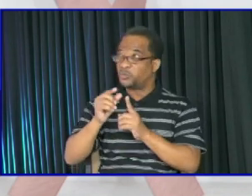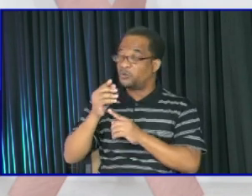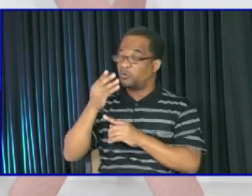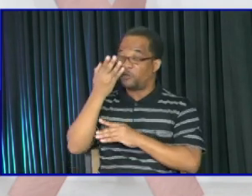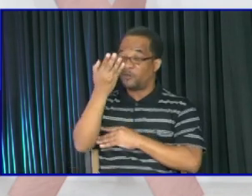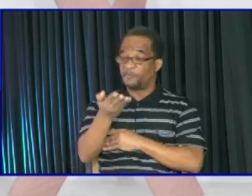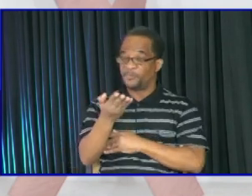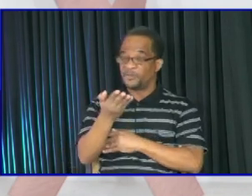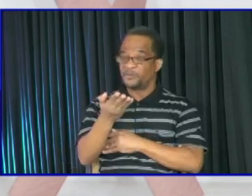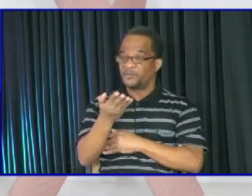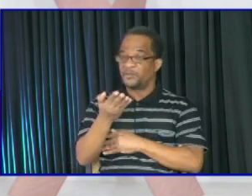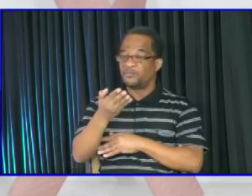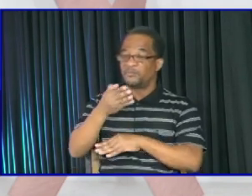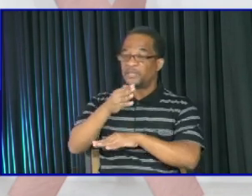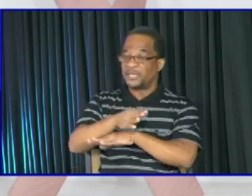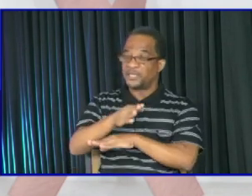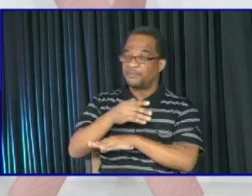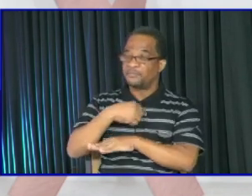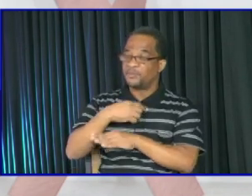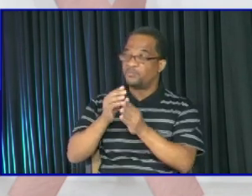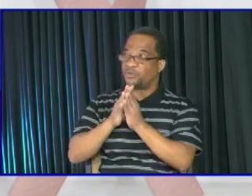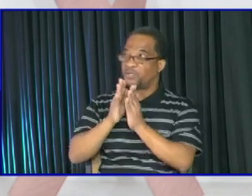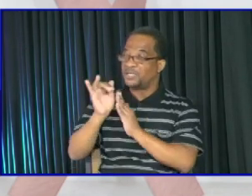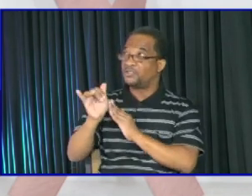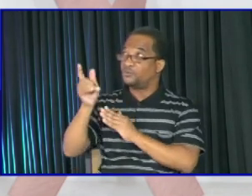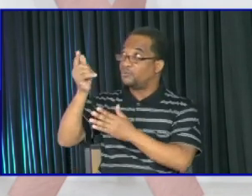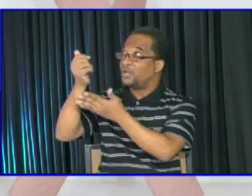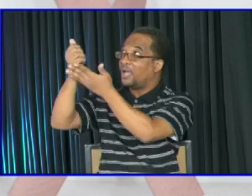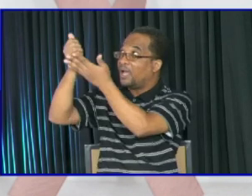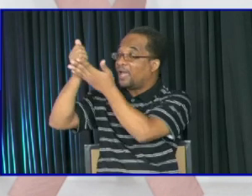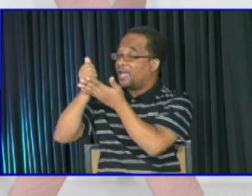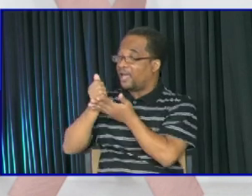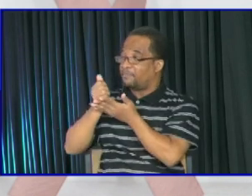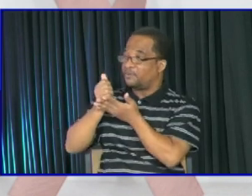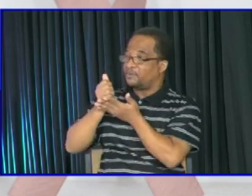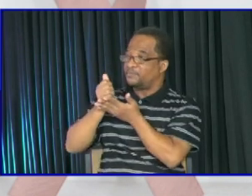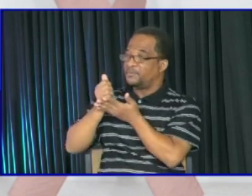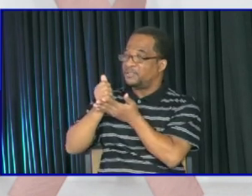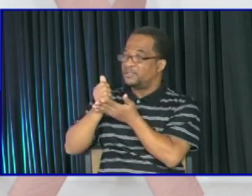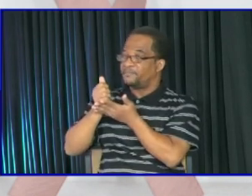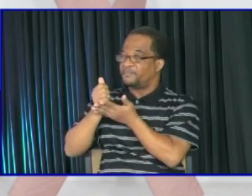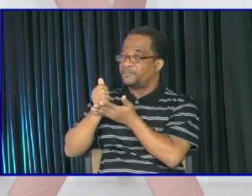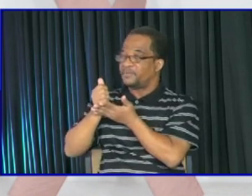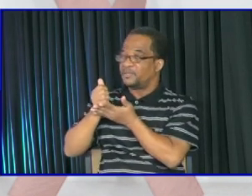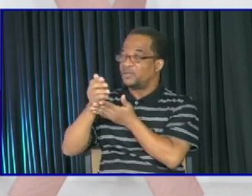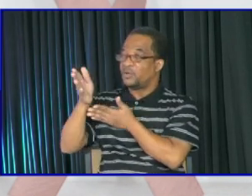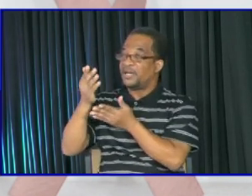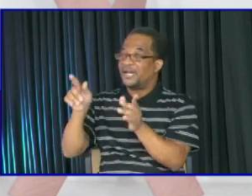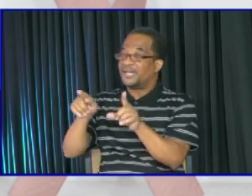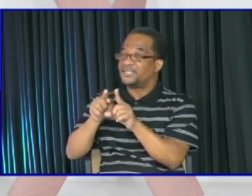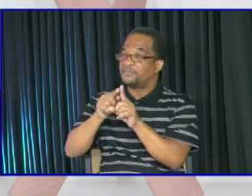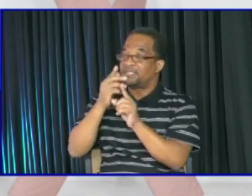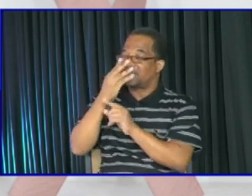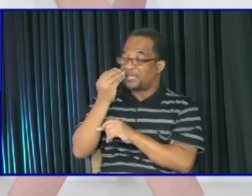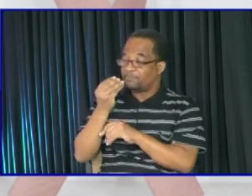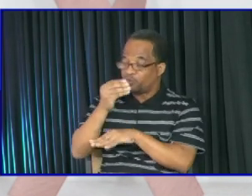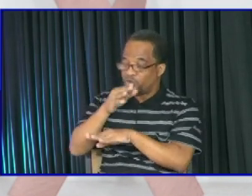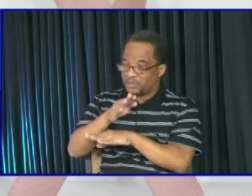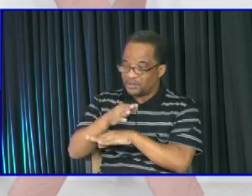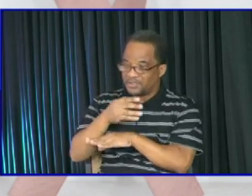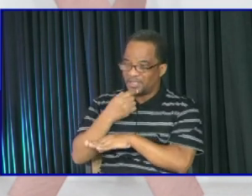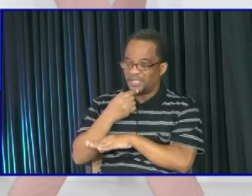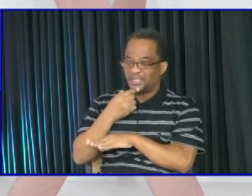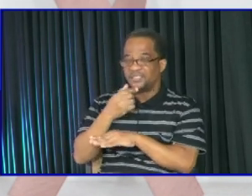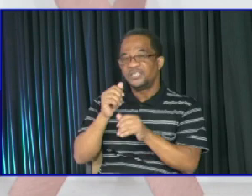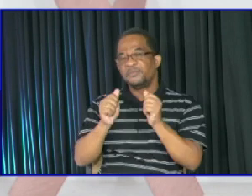may help them to make sure they on their pillow tonight, they may be able to say, it is well with